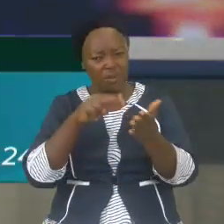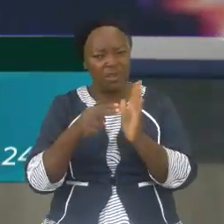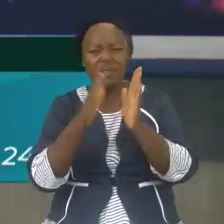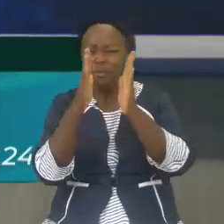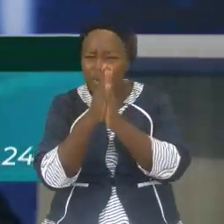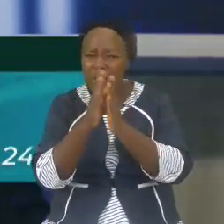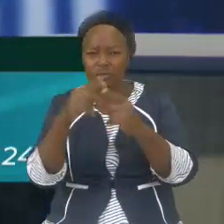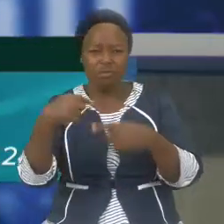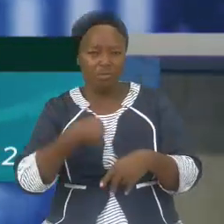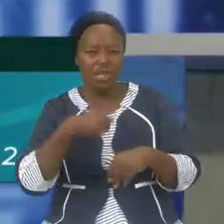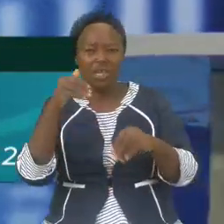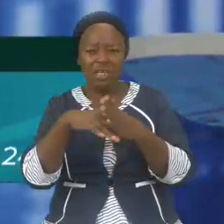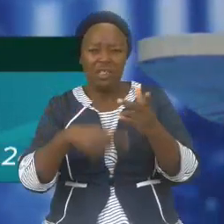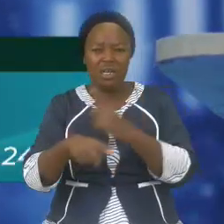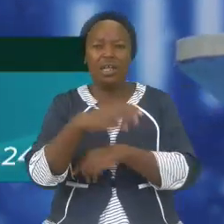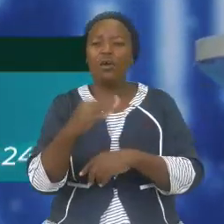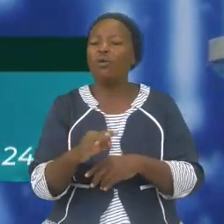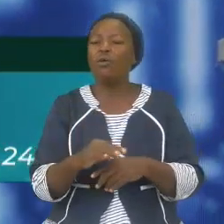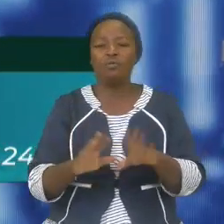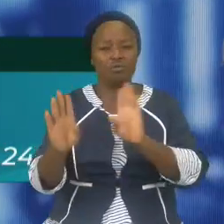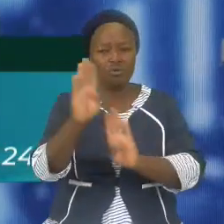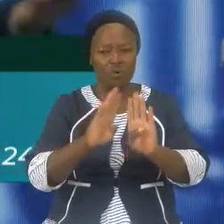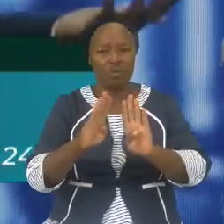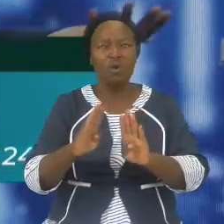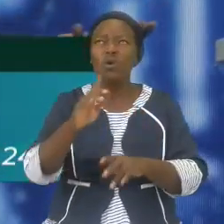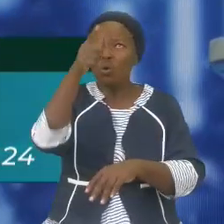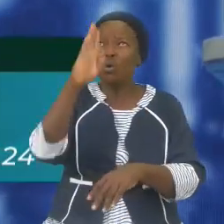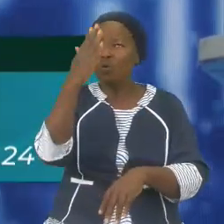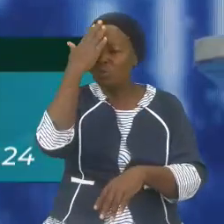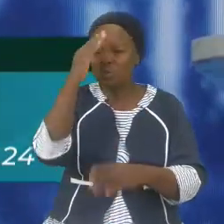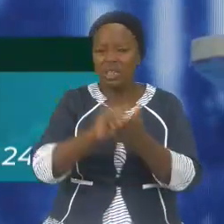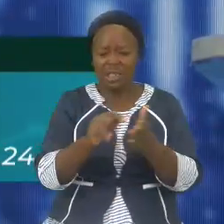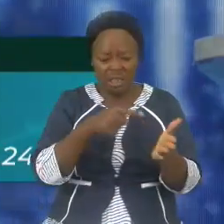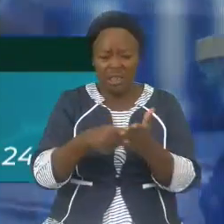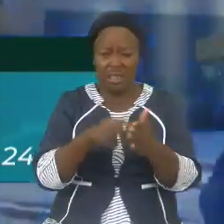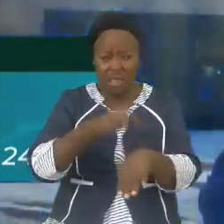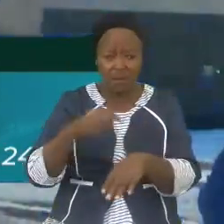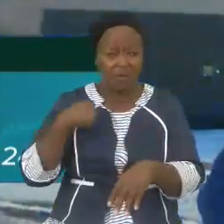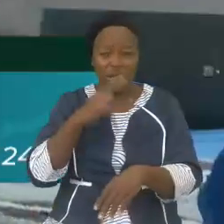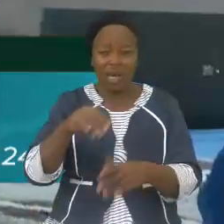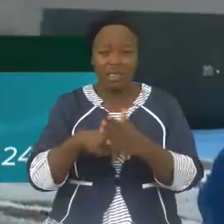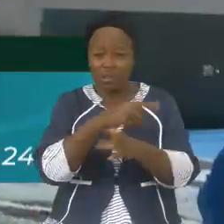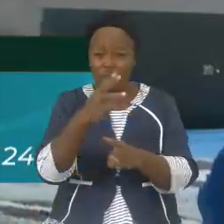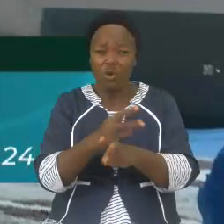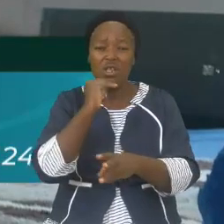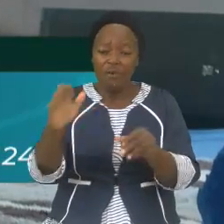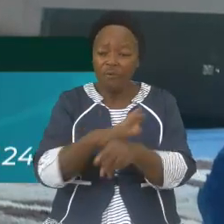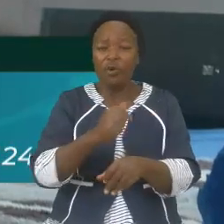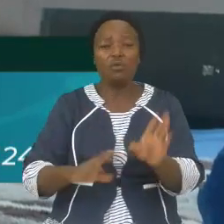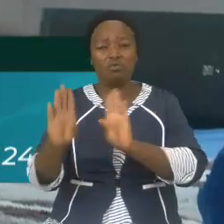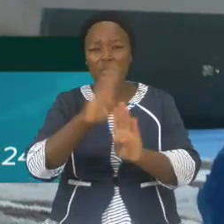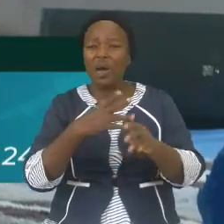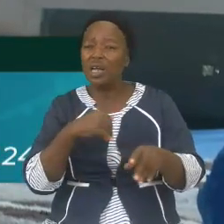which we live is a world of trouble. It's an environment of trouble. As long as there's a